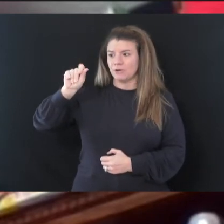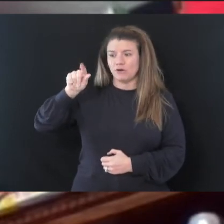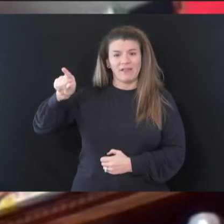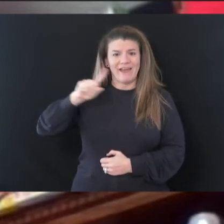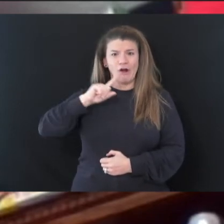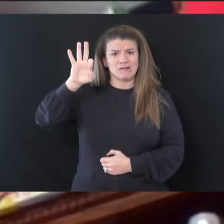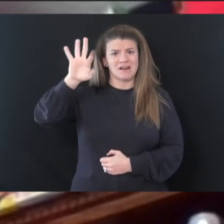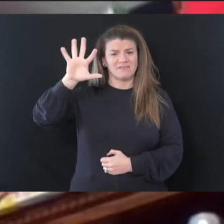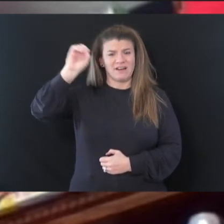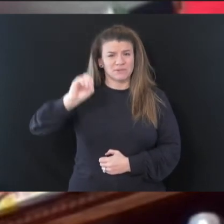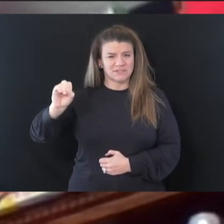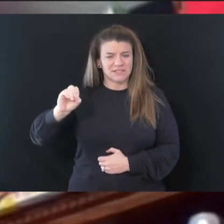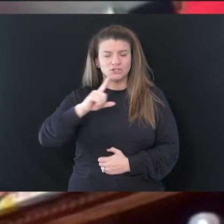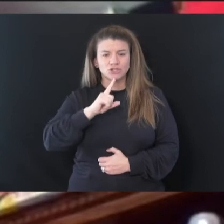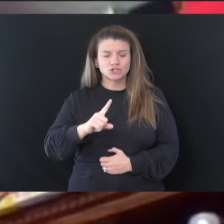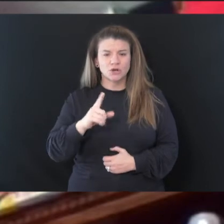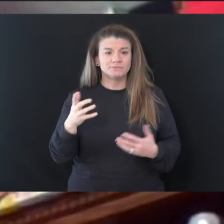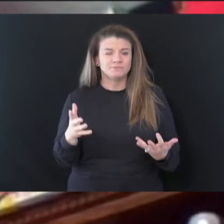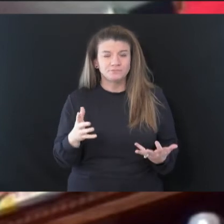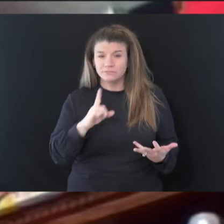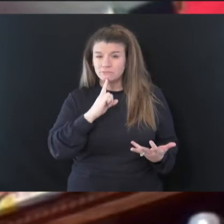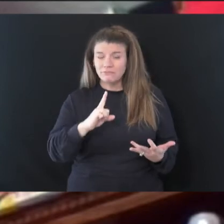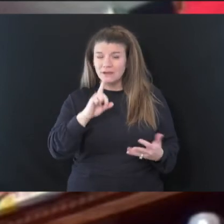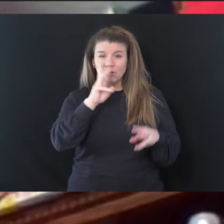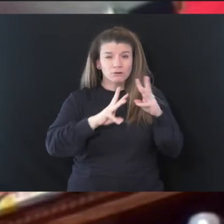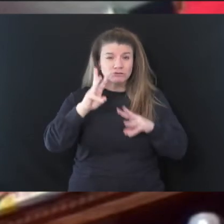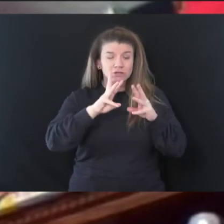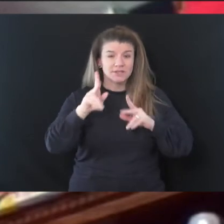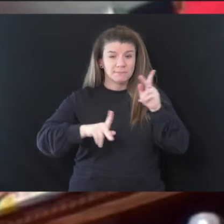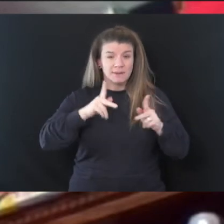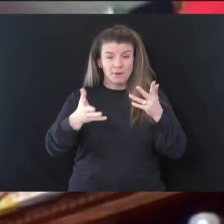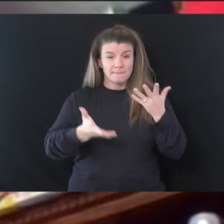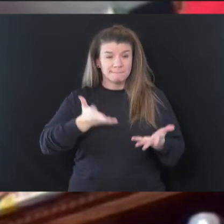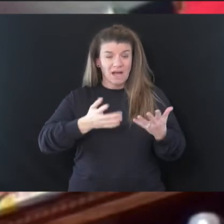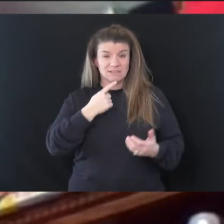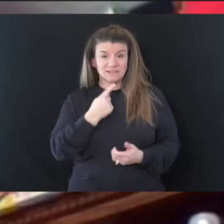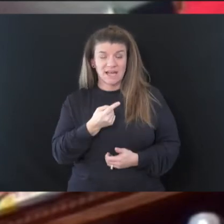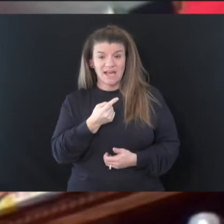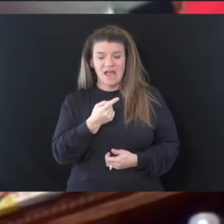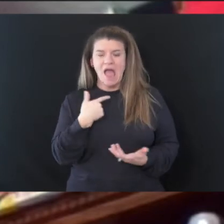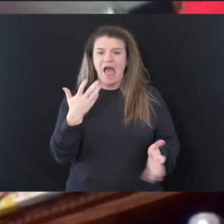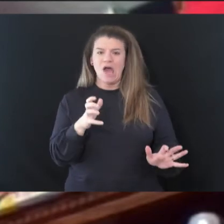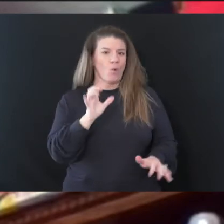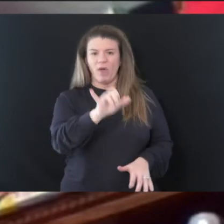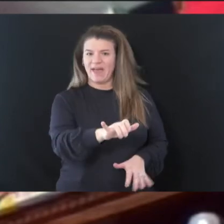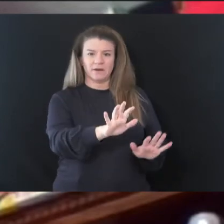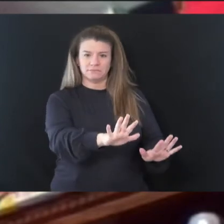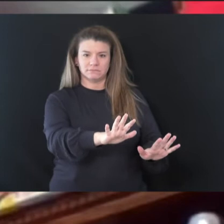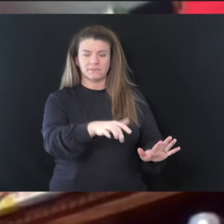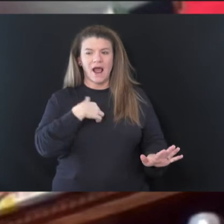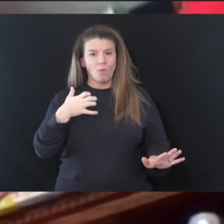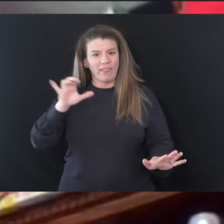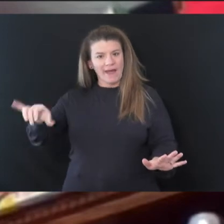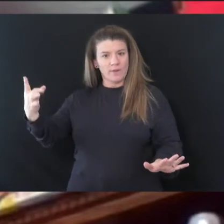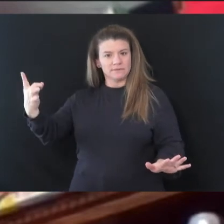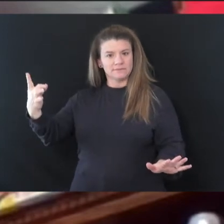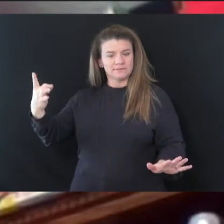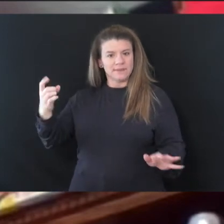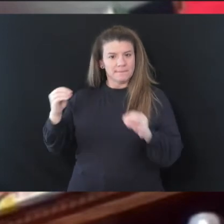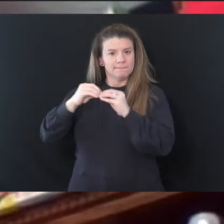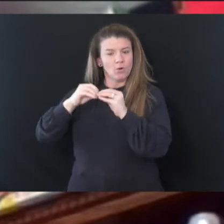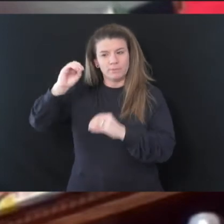95%. So is there a concern that people might say, I don't want that crummy vaccine, give me the good one? And how